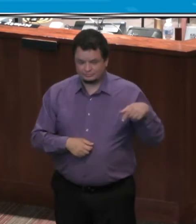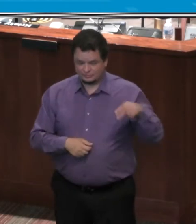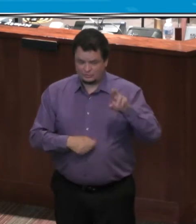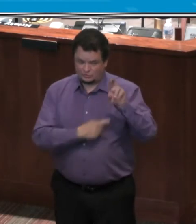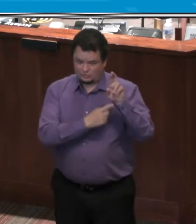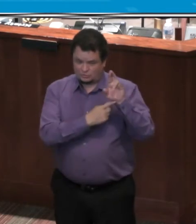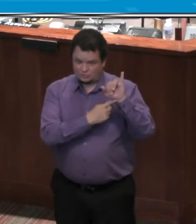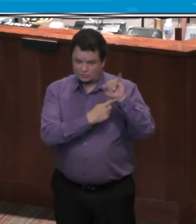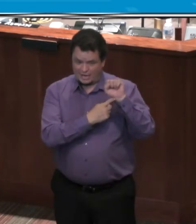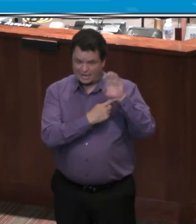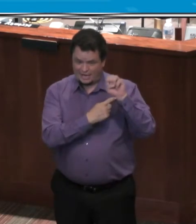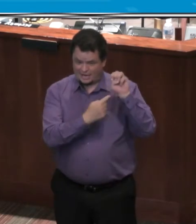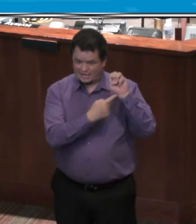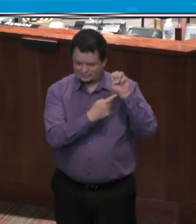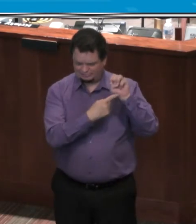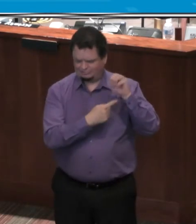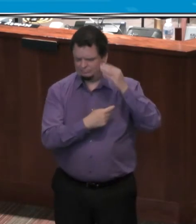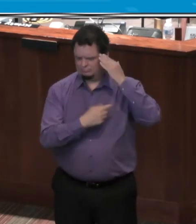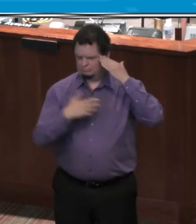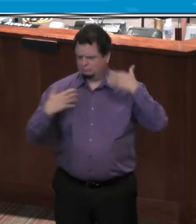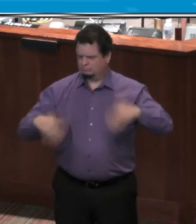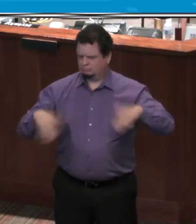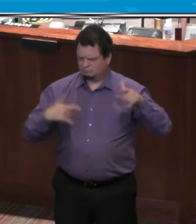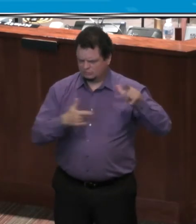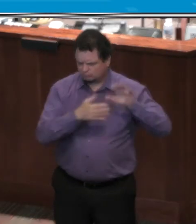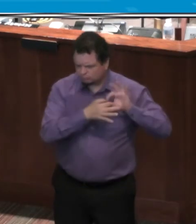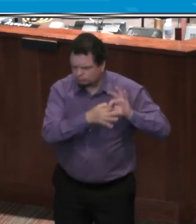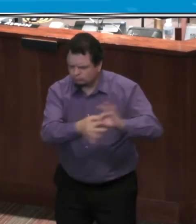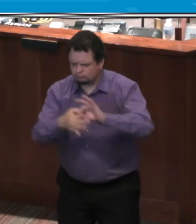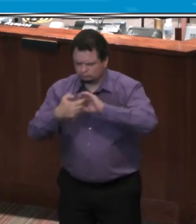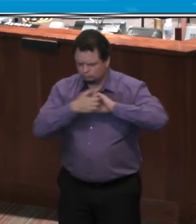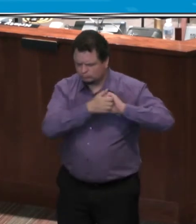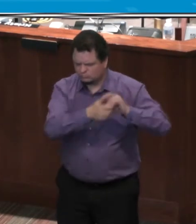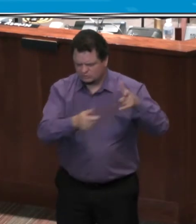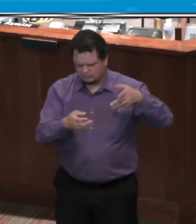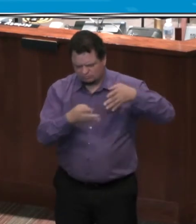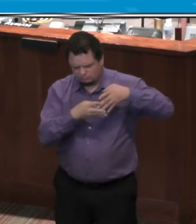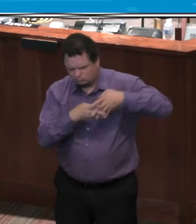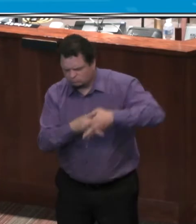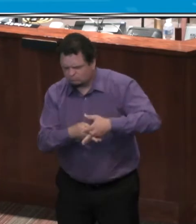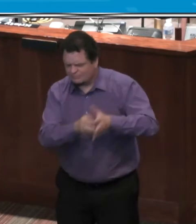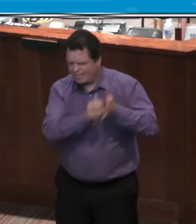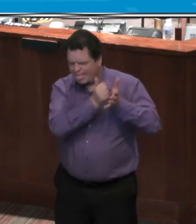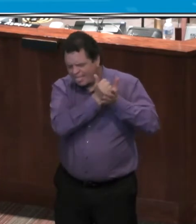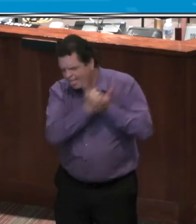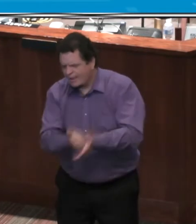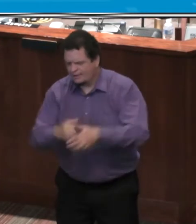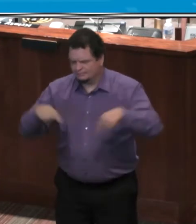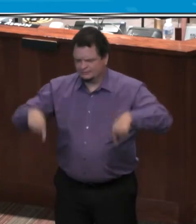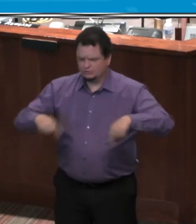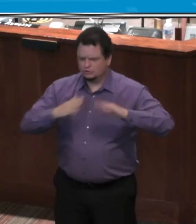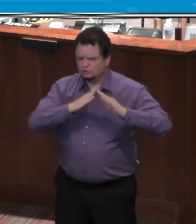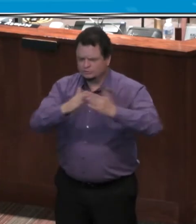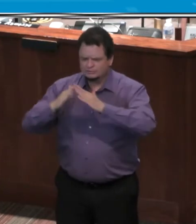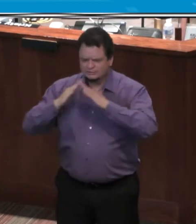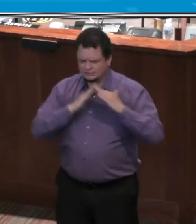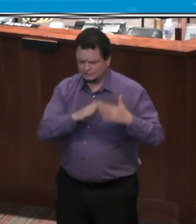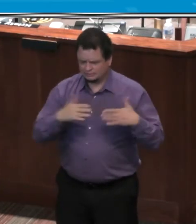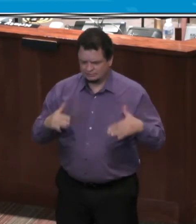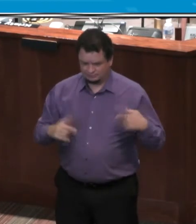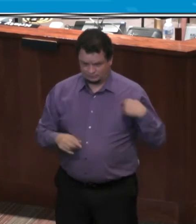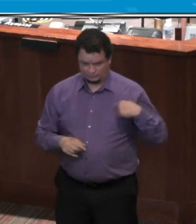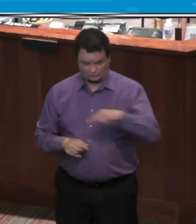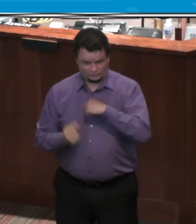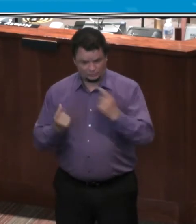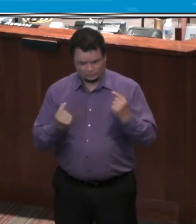see that across various levels in which they affect the people around them. So as we looked to collect our data, we thought about how to do that and what